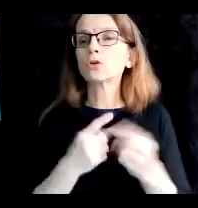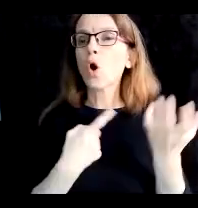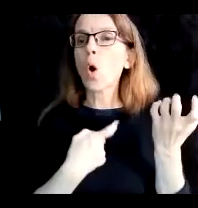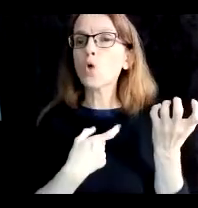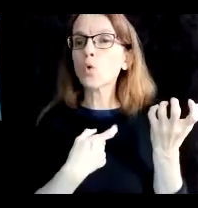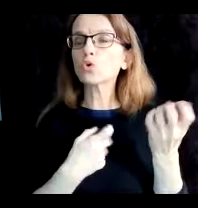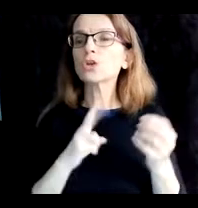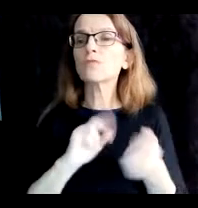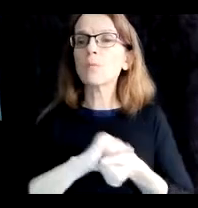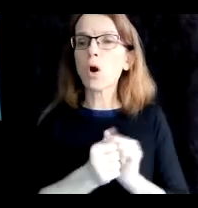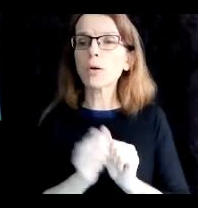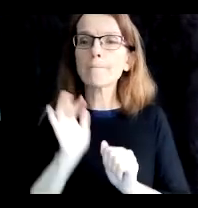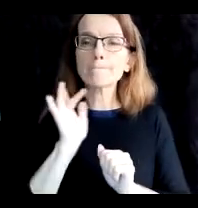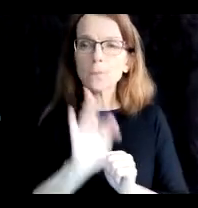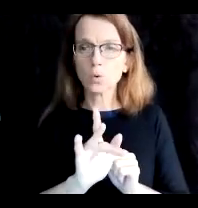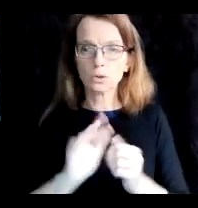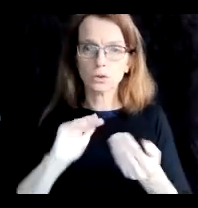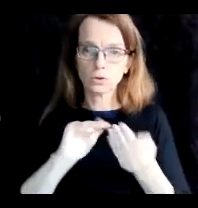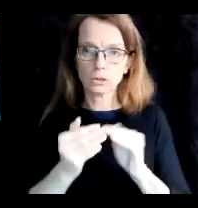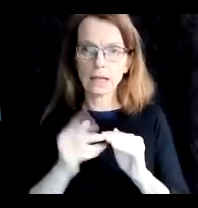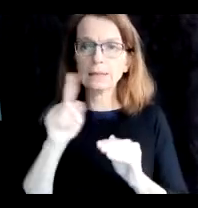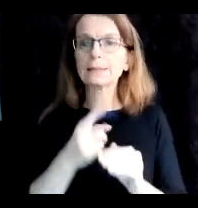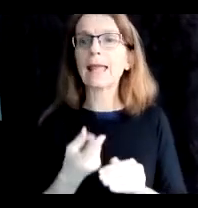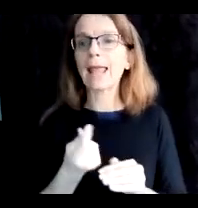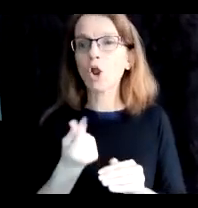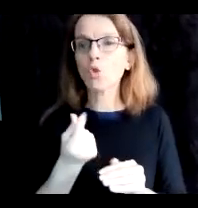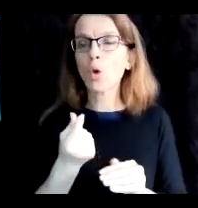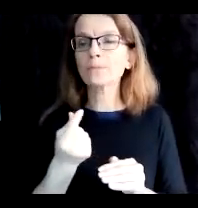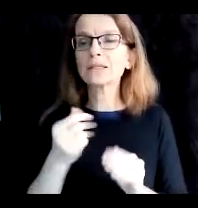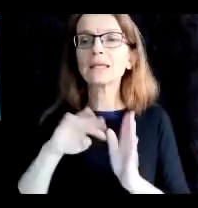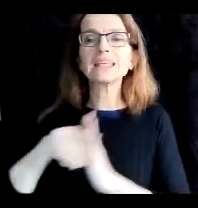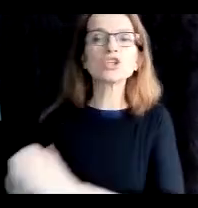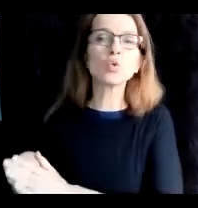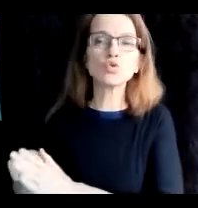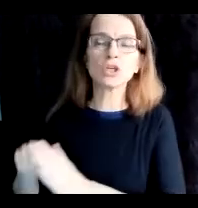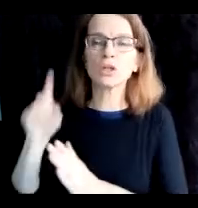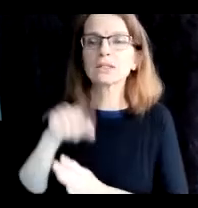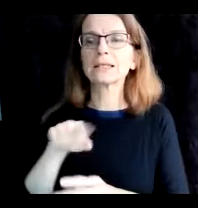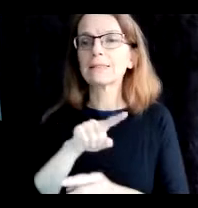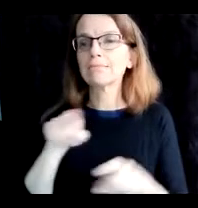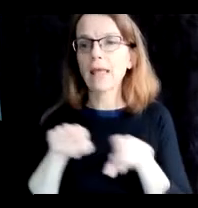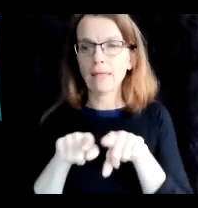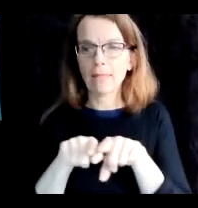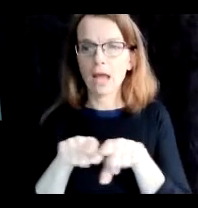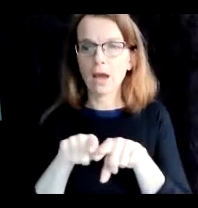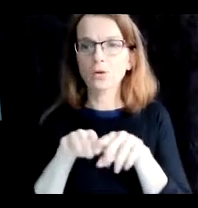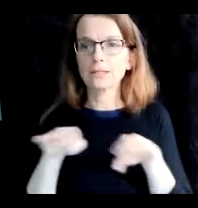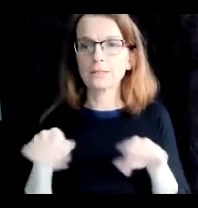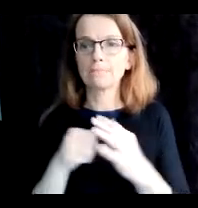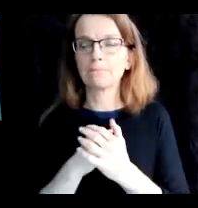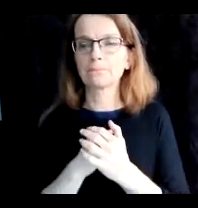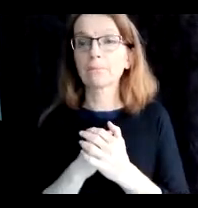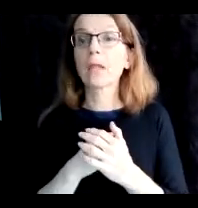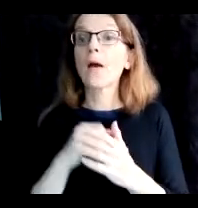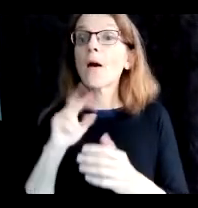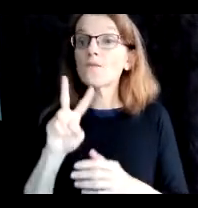Freire, that would be the right direction to understand what is citizenship in Latin America. Asia is so diverse in